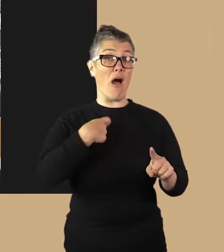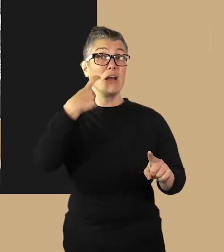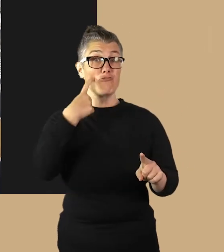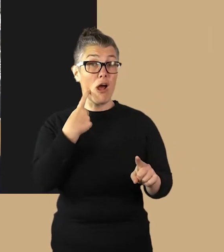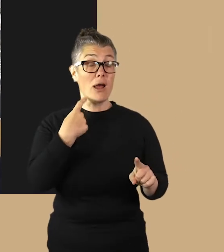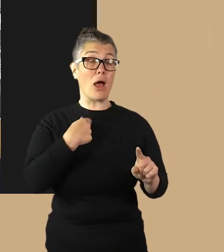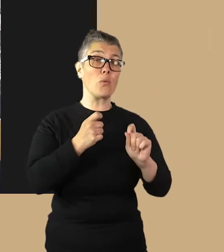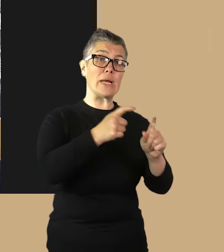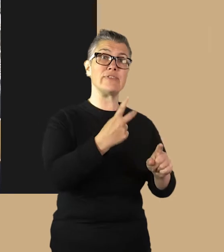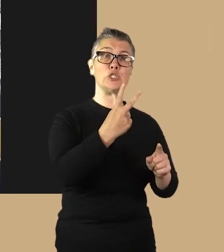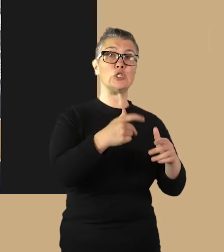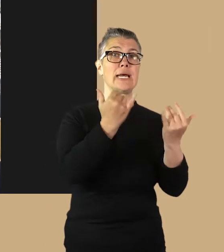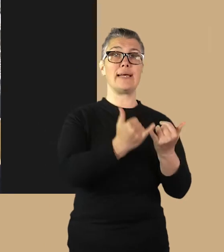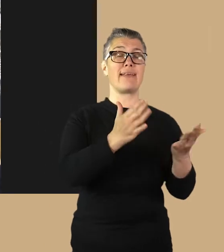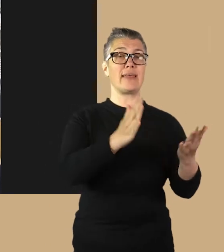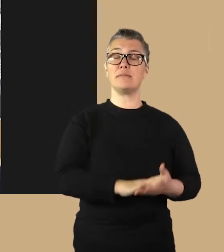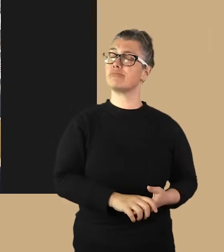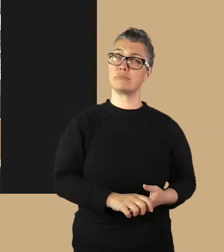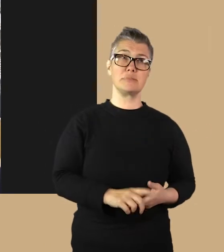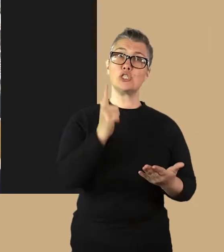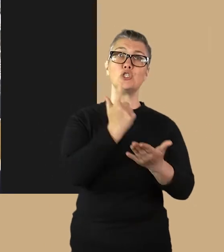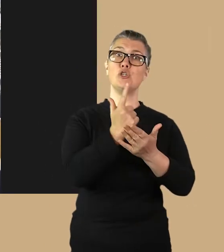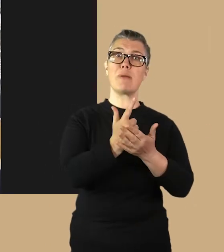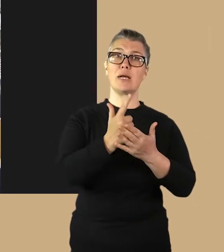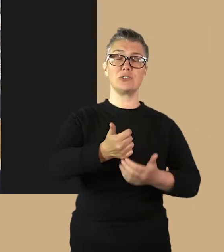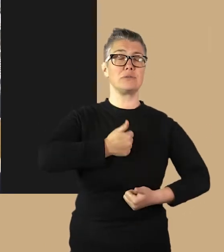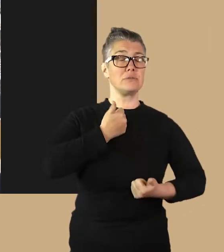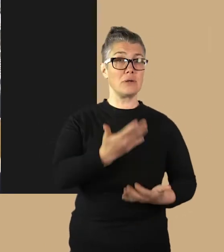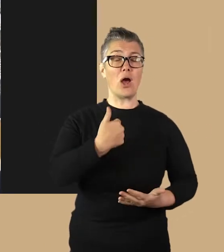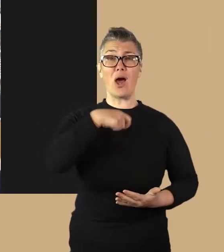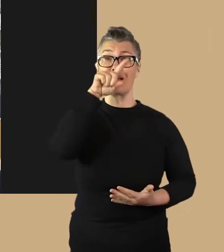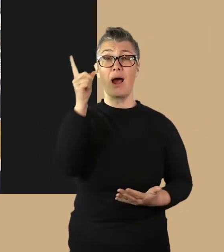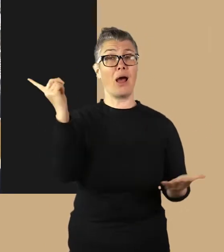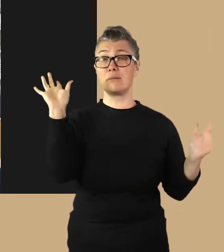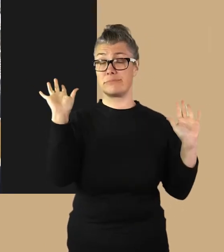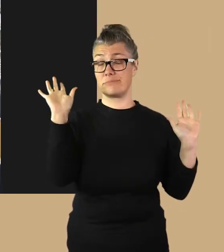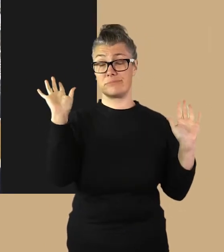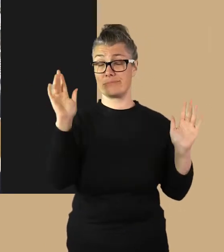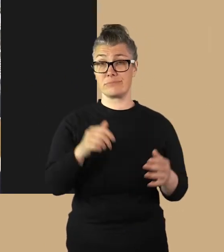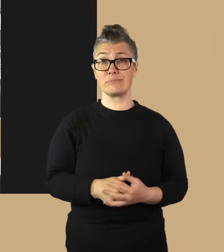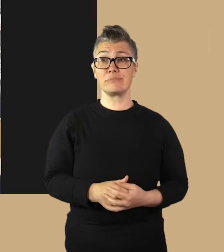I kind of attended 2 days of, and then I was just like, this is too exhausting. I can't show up.